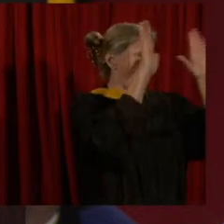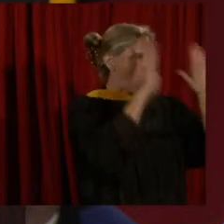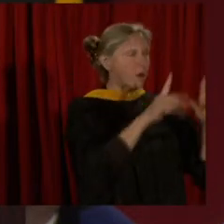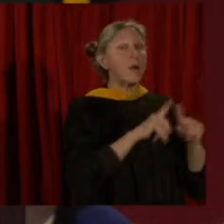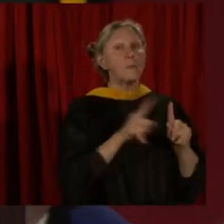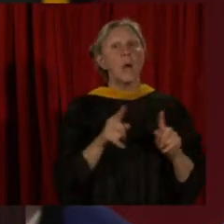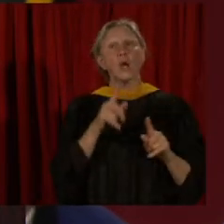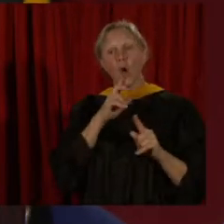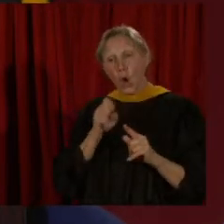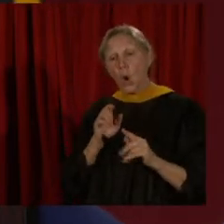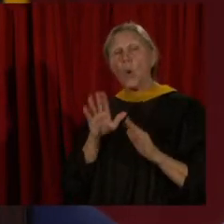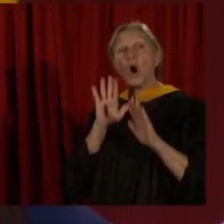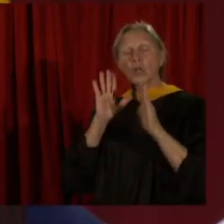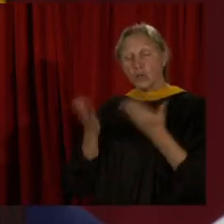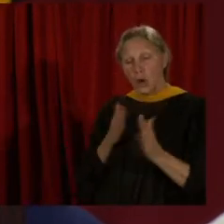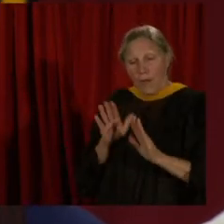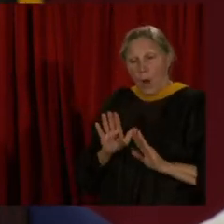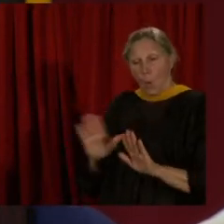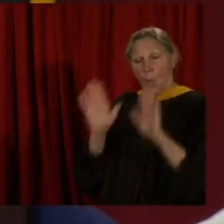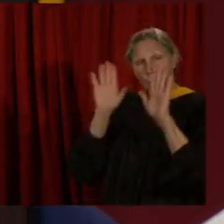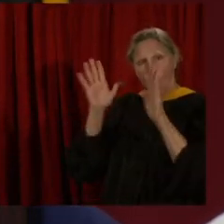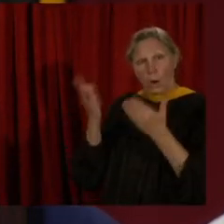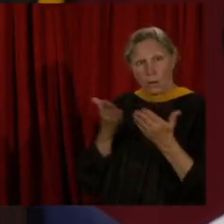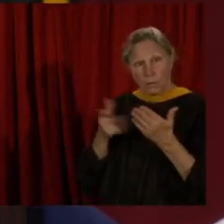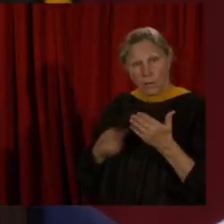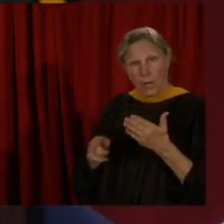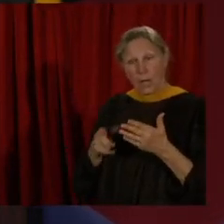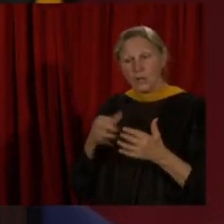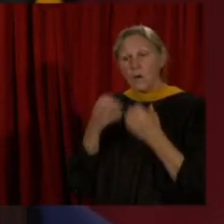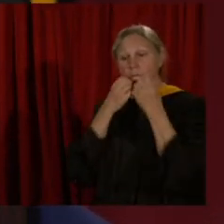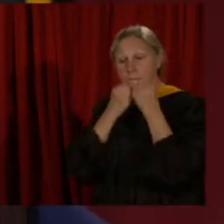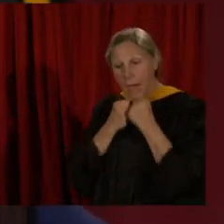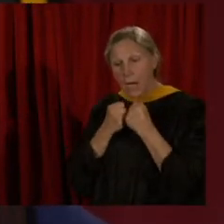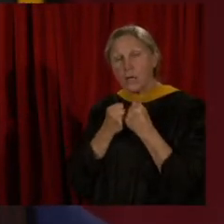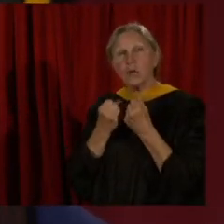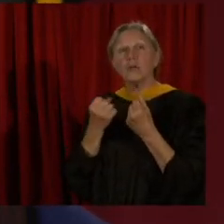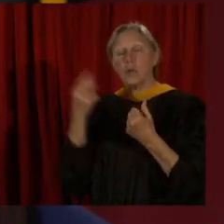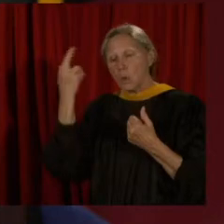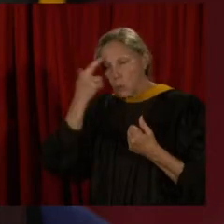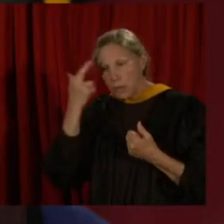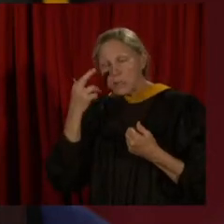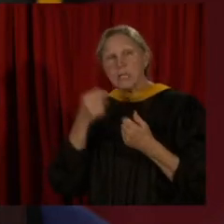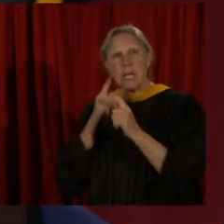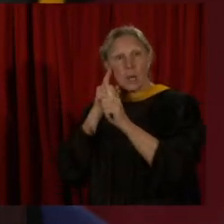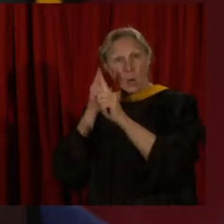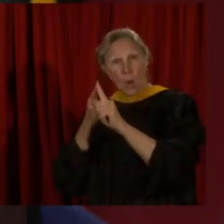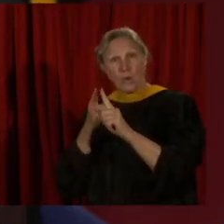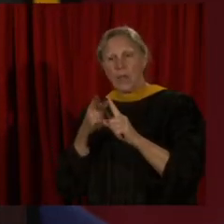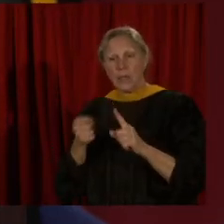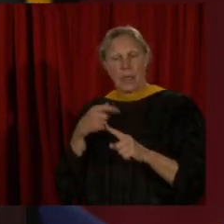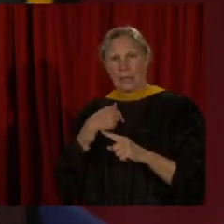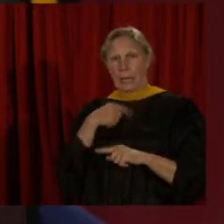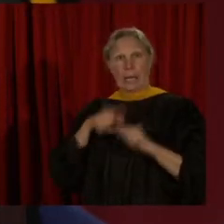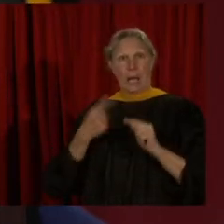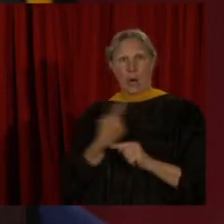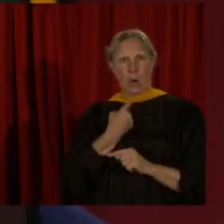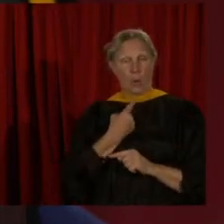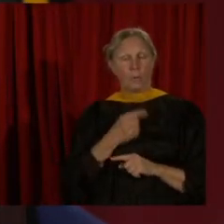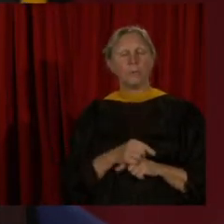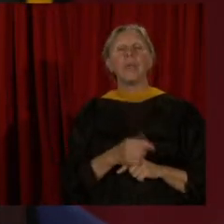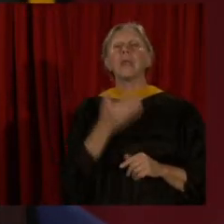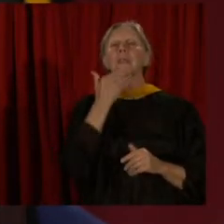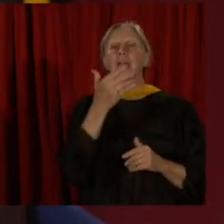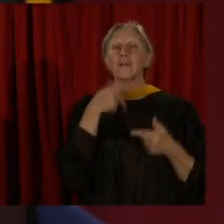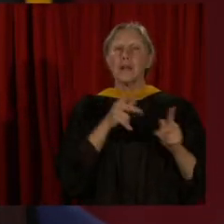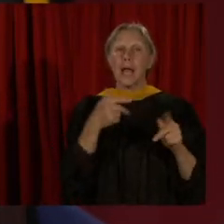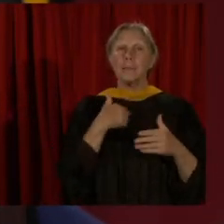greatly the causes, values, and missions that are much bigger than them. Thank you all for allowing me